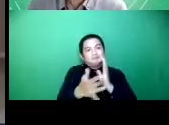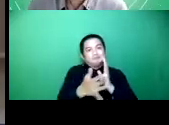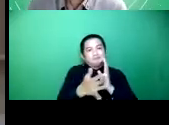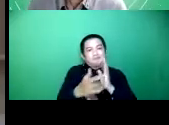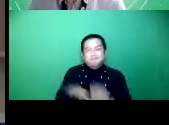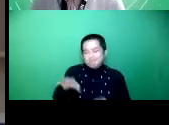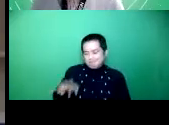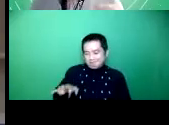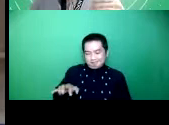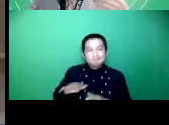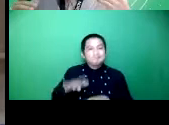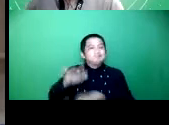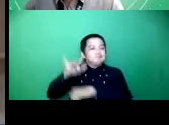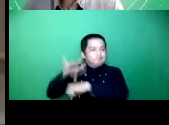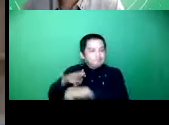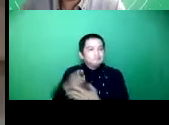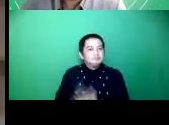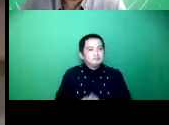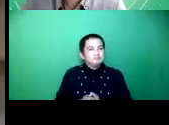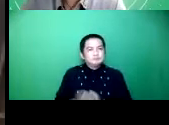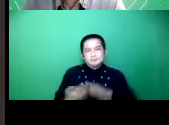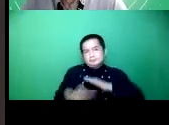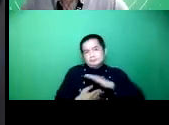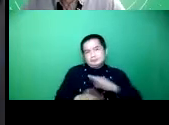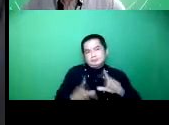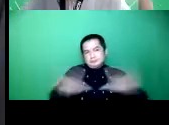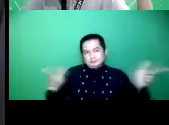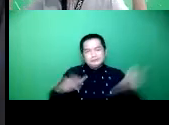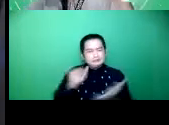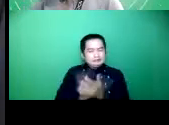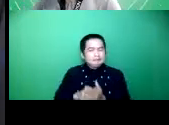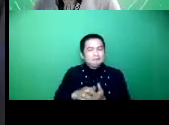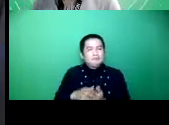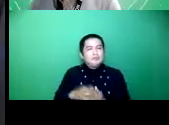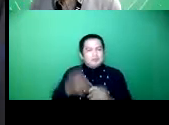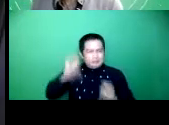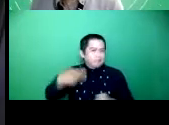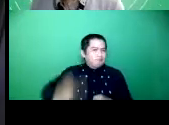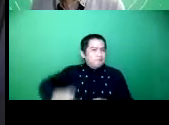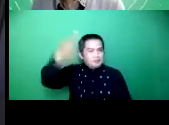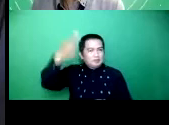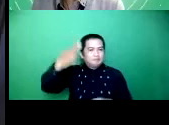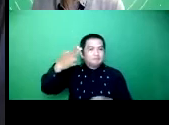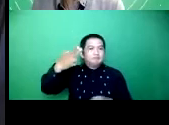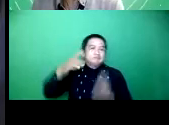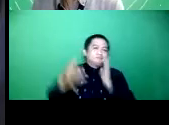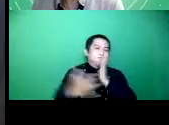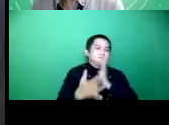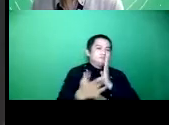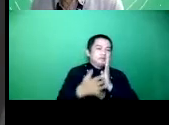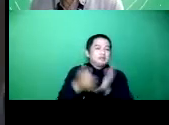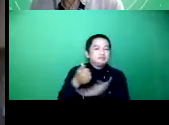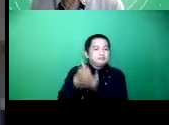touch. So on a basic level, those are some examples, but you can go higher. You have technology that assists you